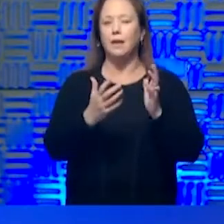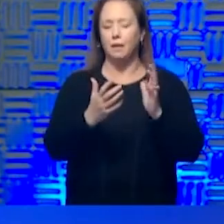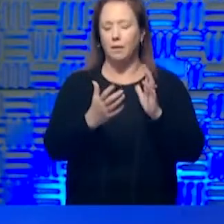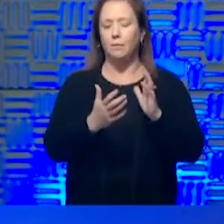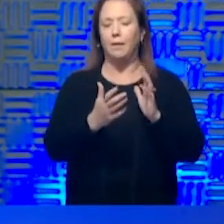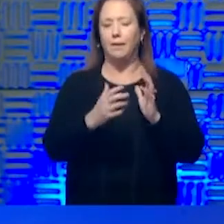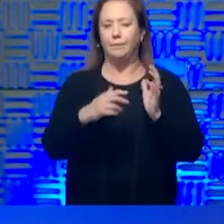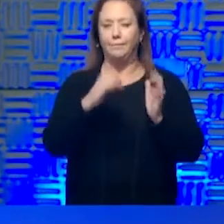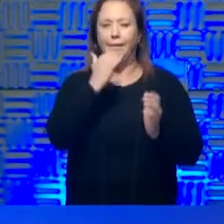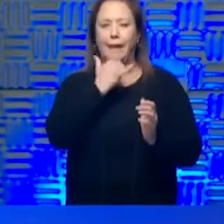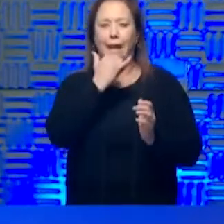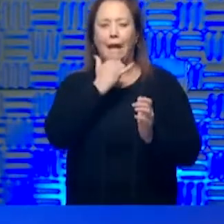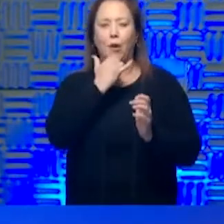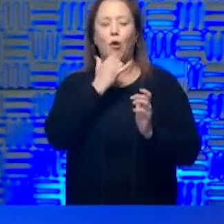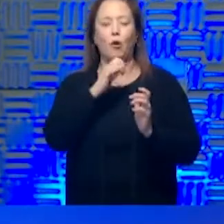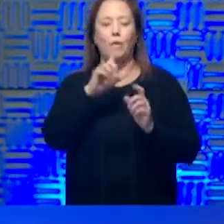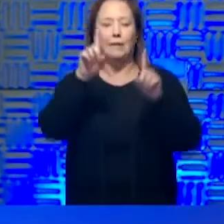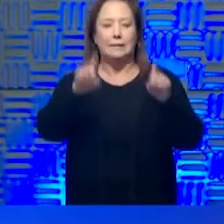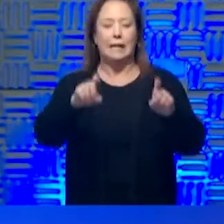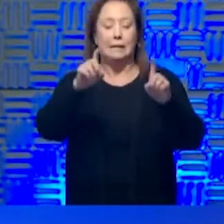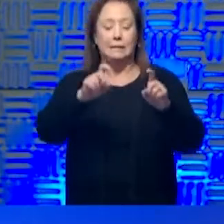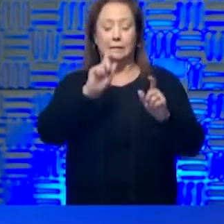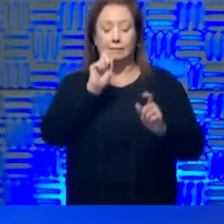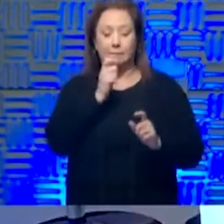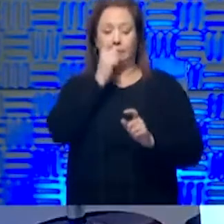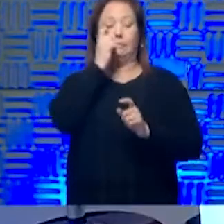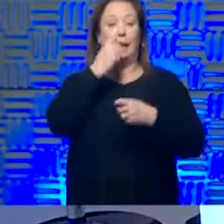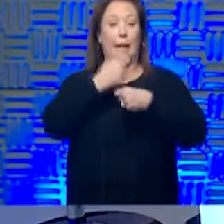error in making sure that we get the good sample.